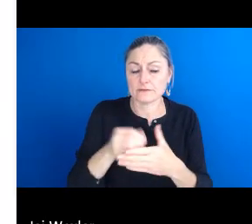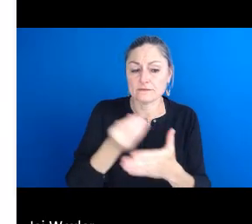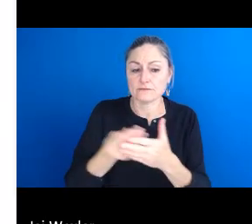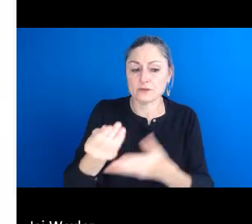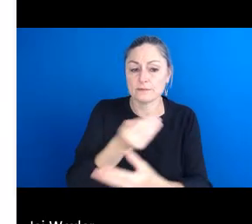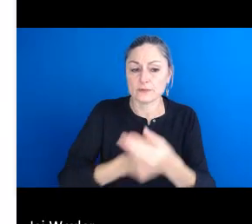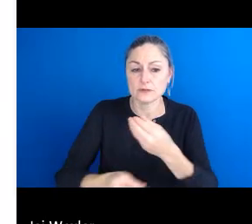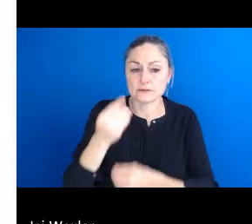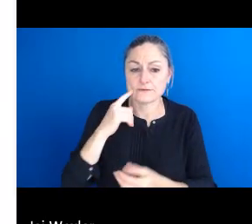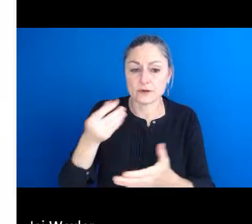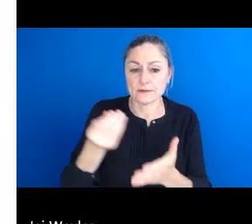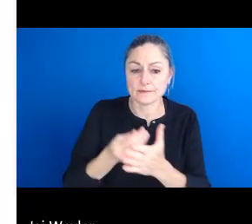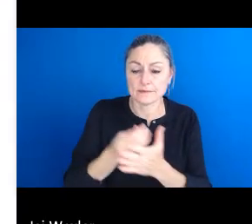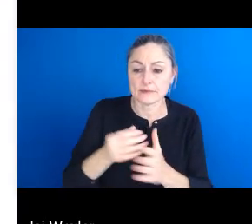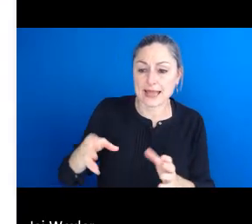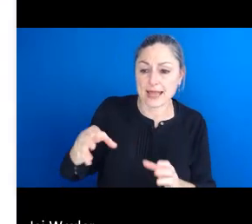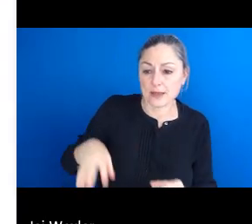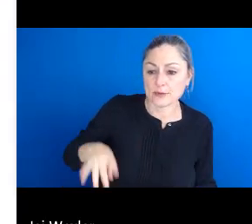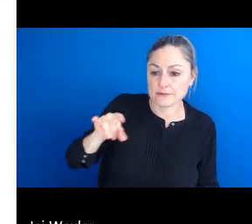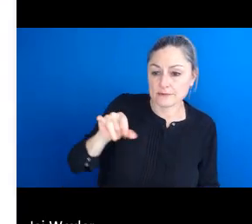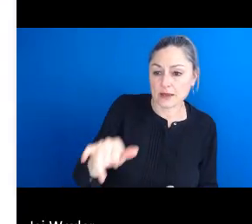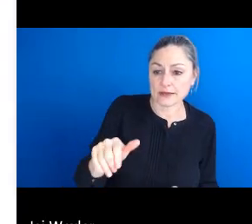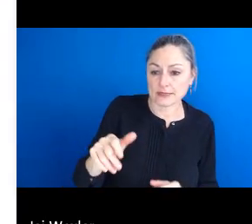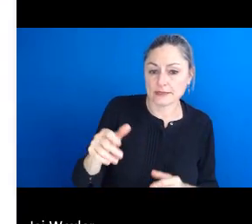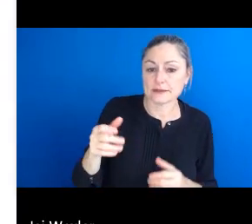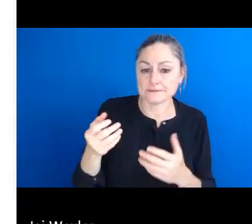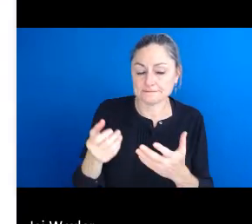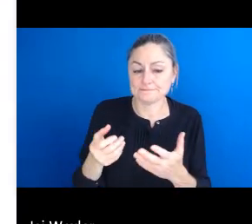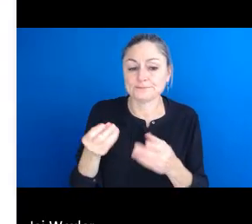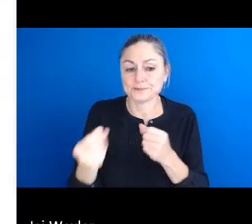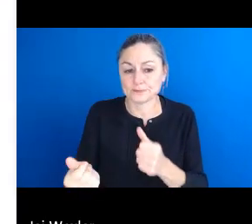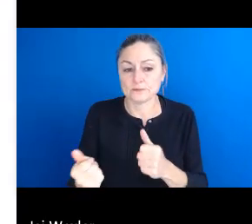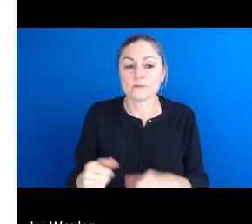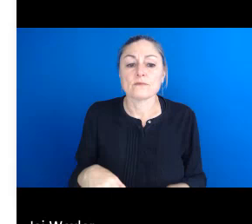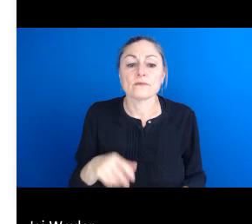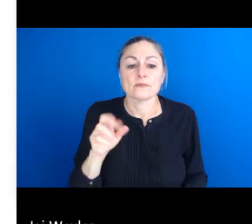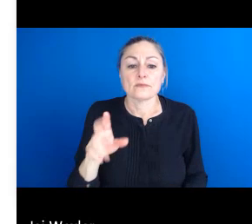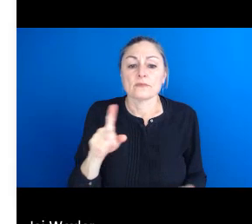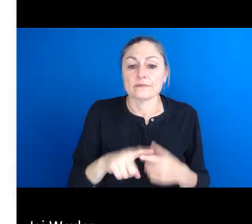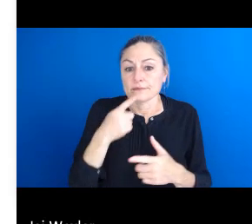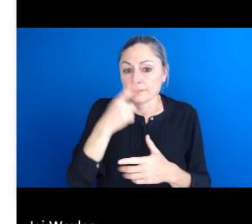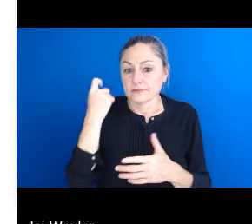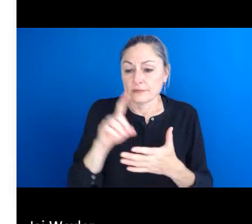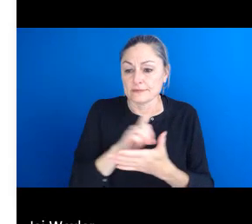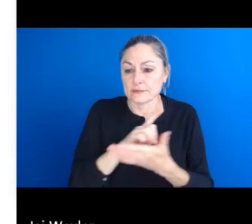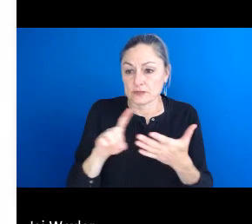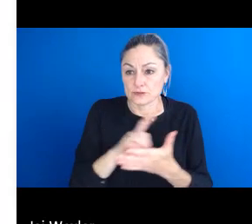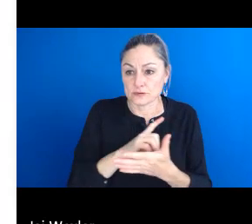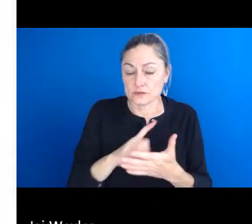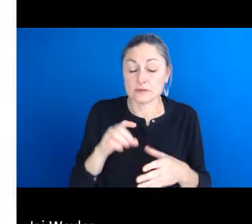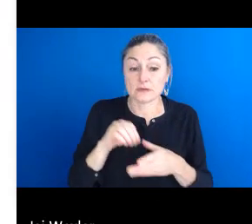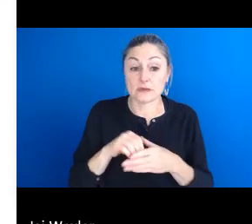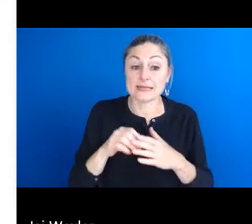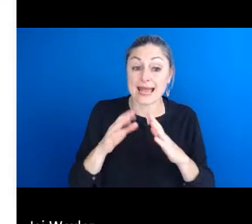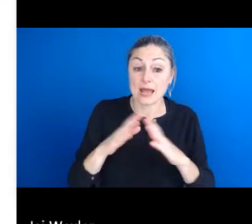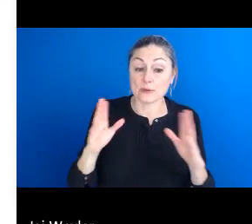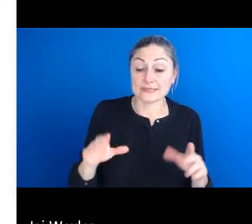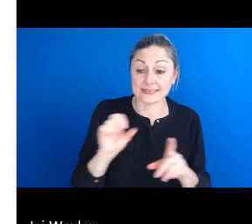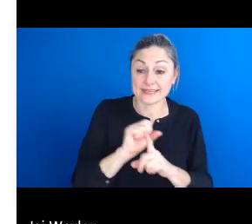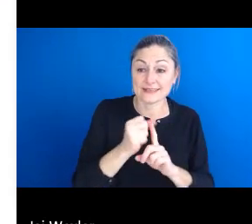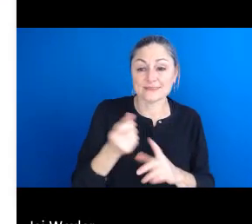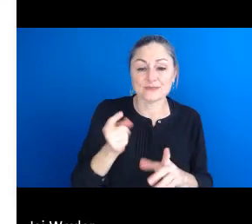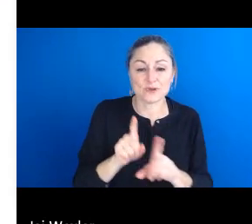fees and out-of-pocket expenses related to the complaint or due to the discrimination. In housing cases, there's also money